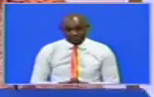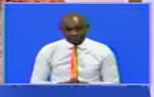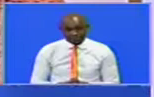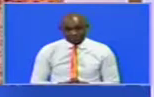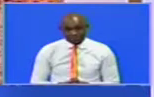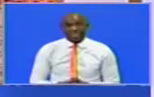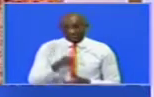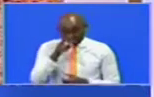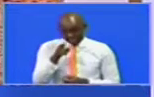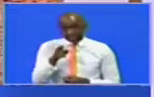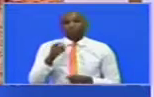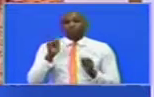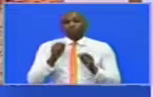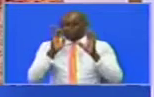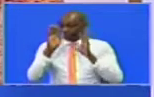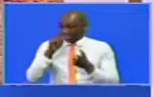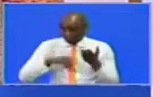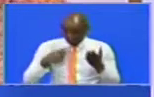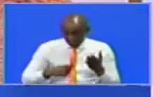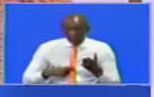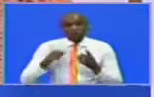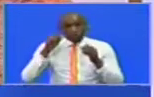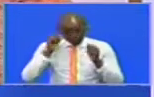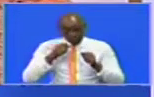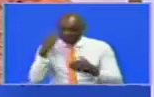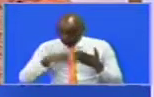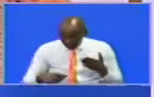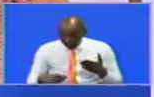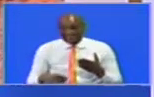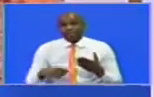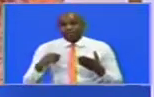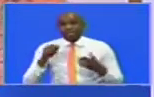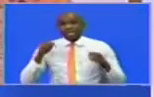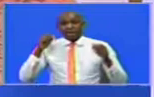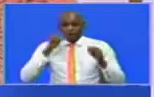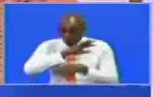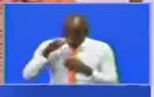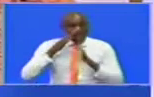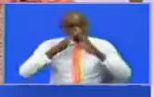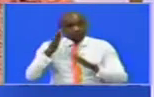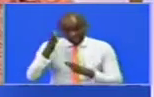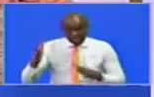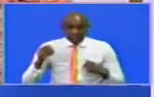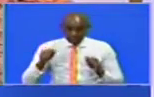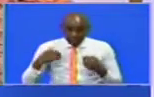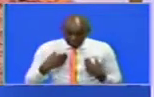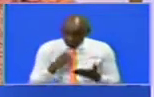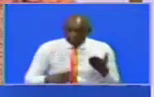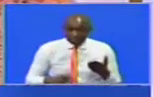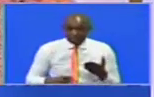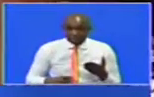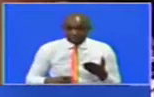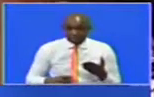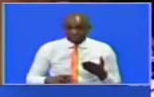On a significant path to say, you know, can we enable every household to have